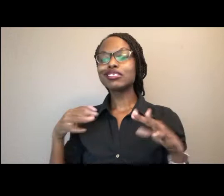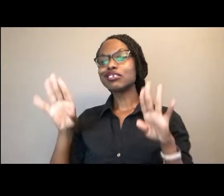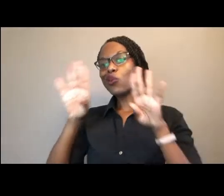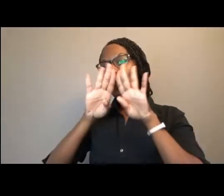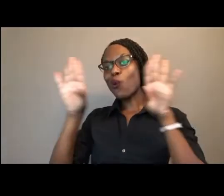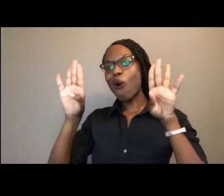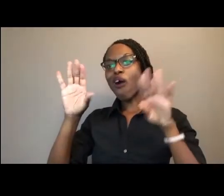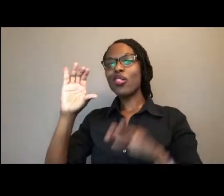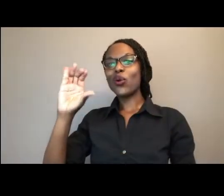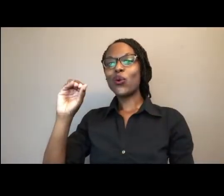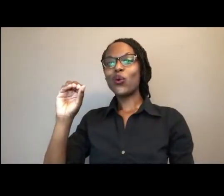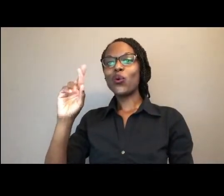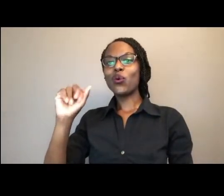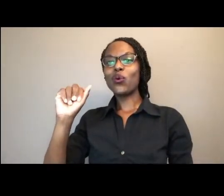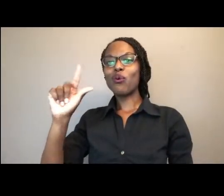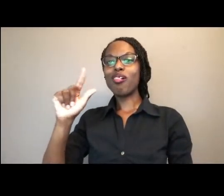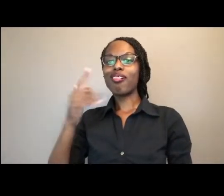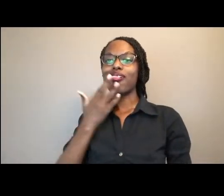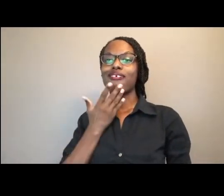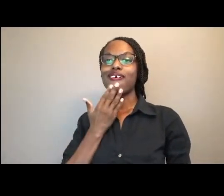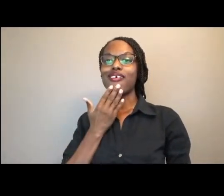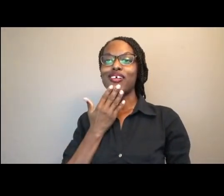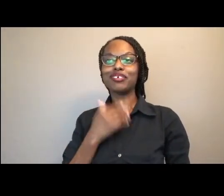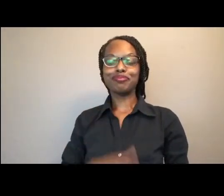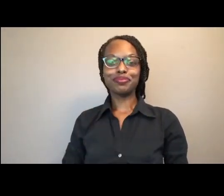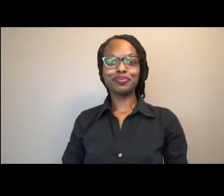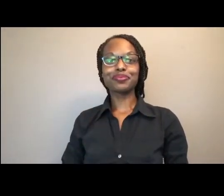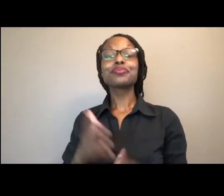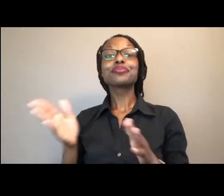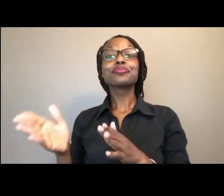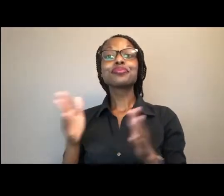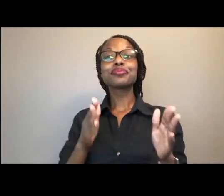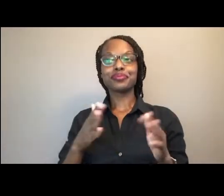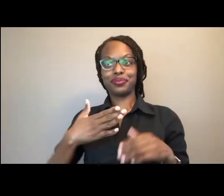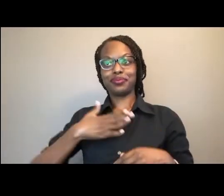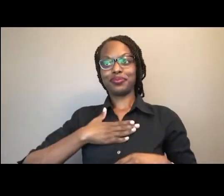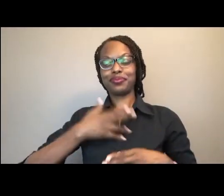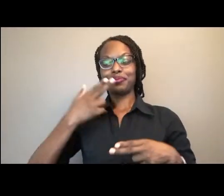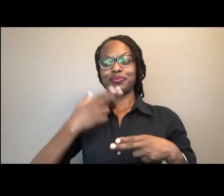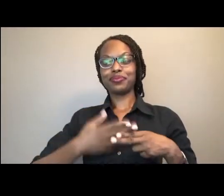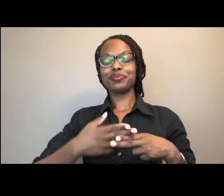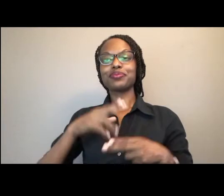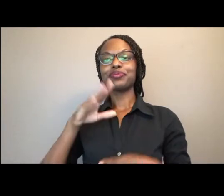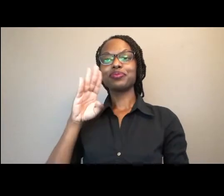Carabella. I'm from New York City.